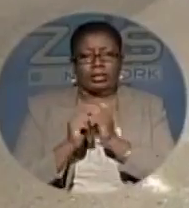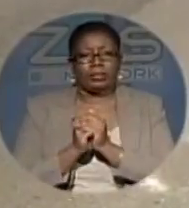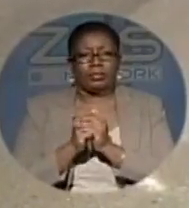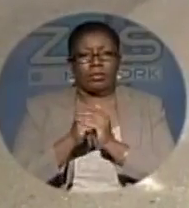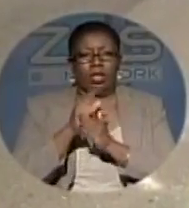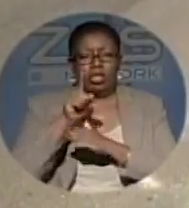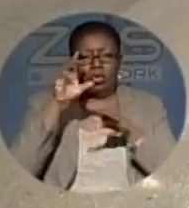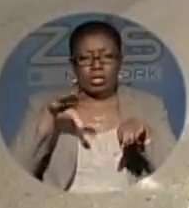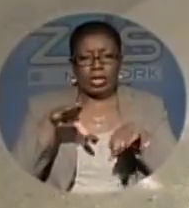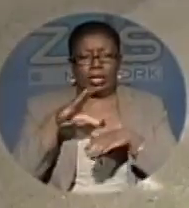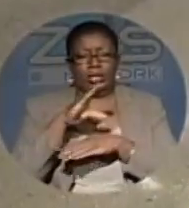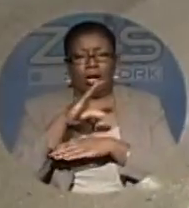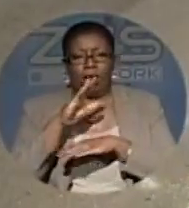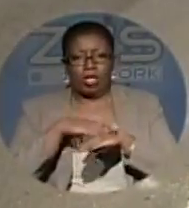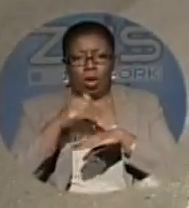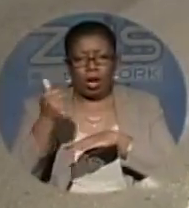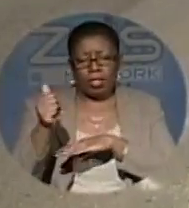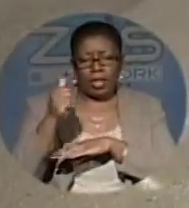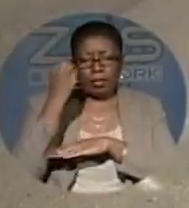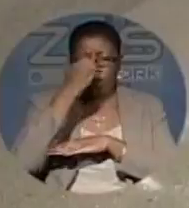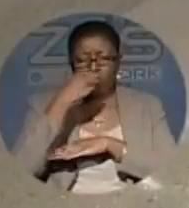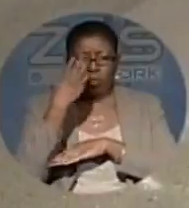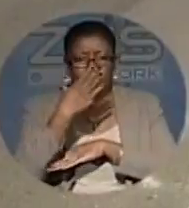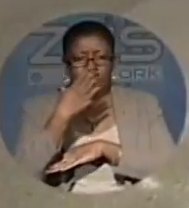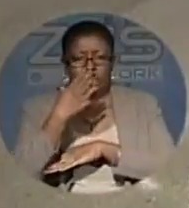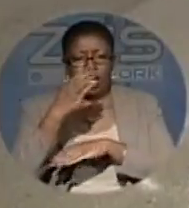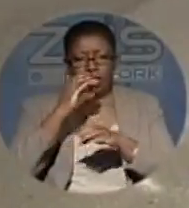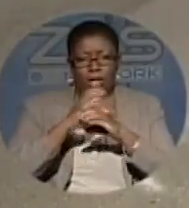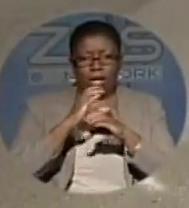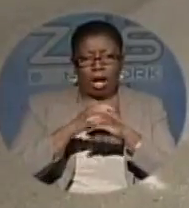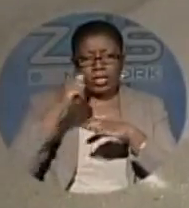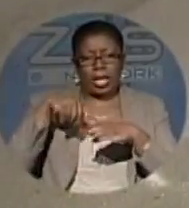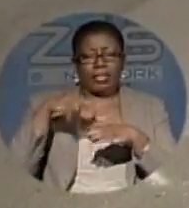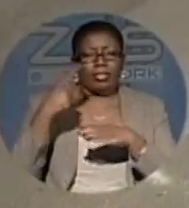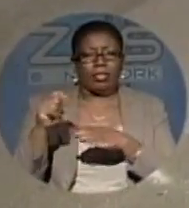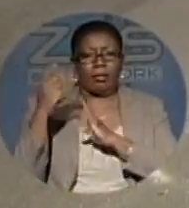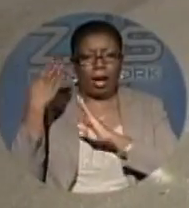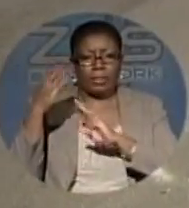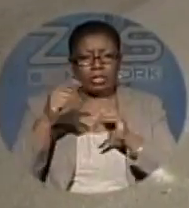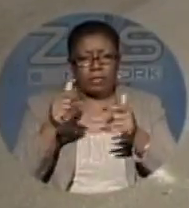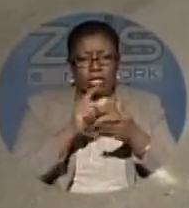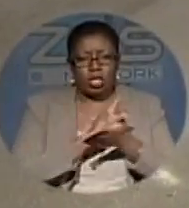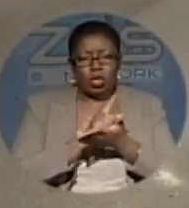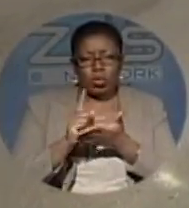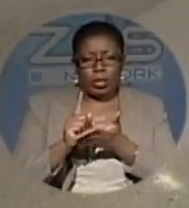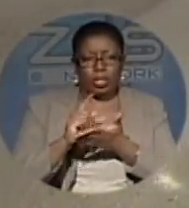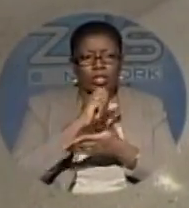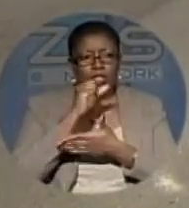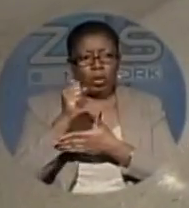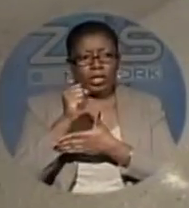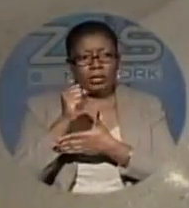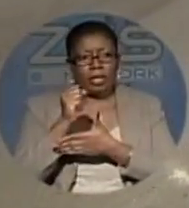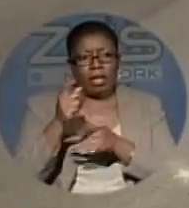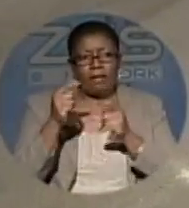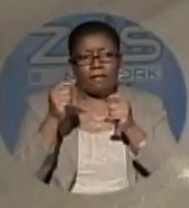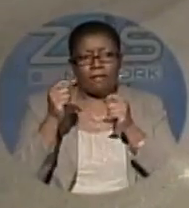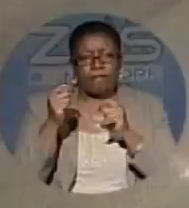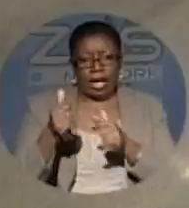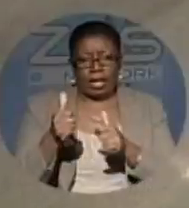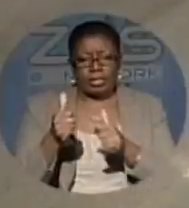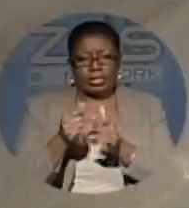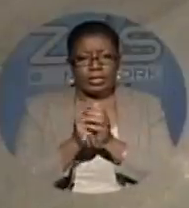call them sleek, you can call them gorgeous, but the cars in the Bahamas Speed Week has definitely been fast